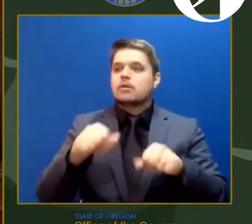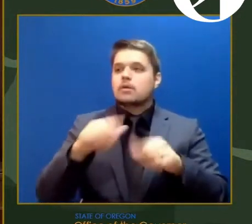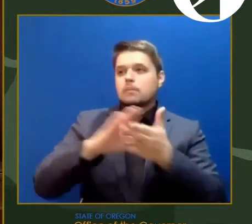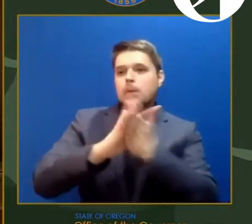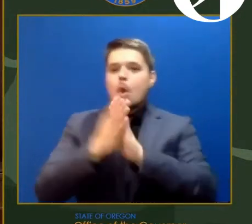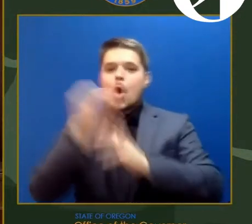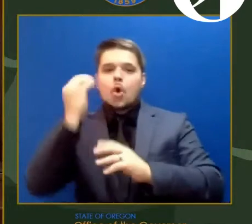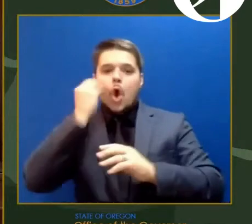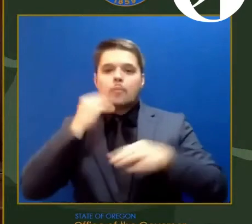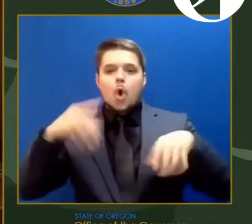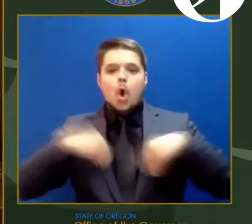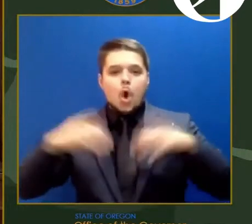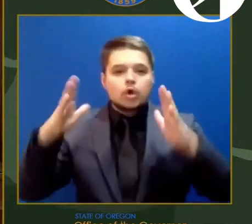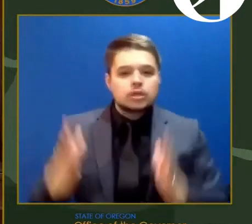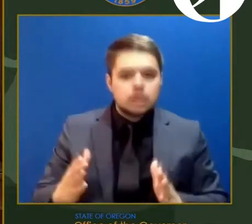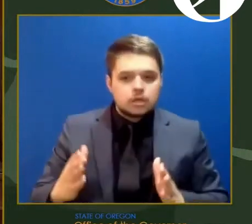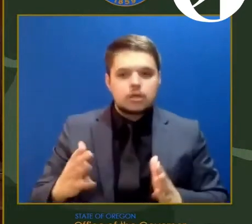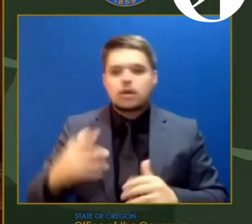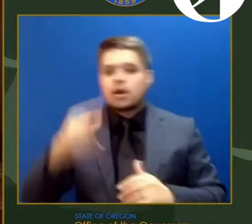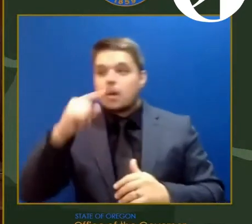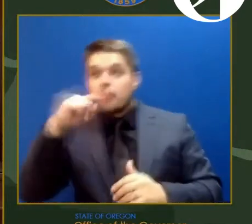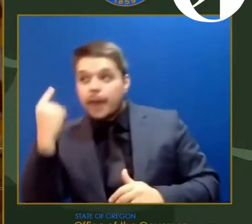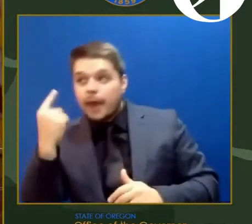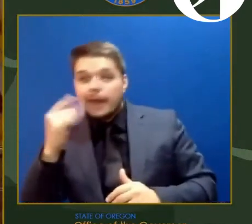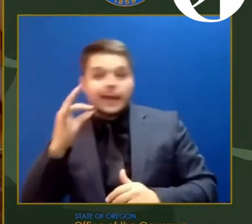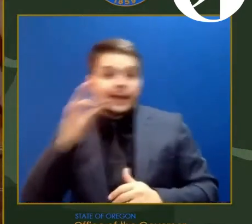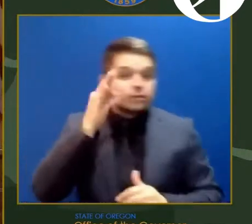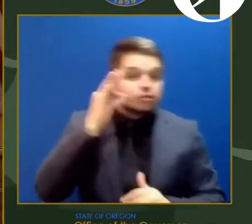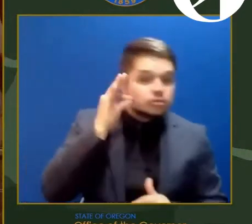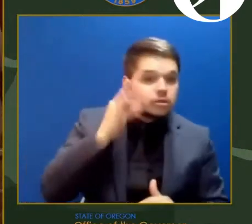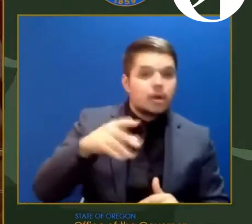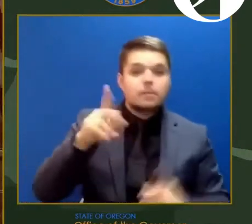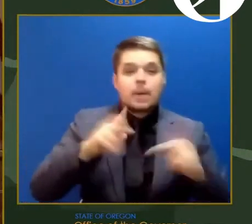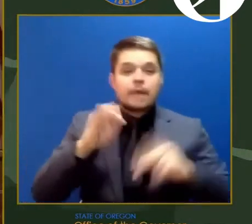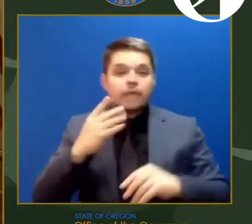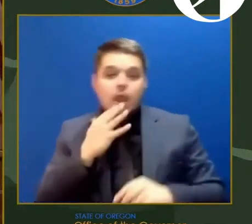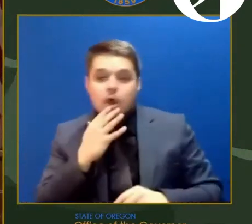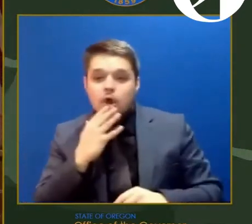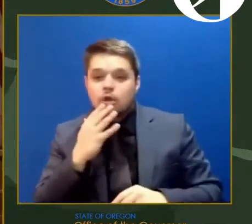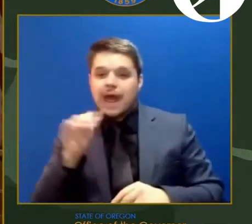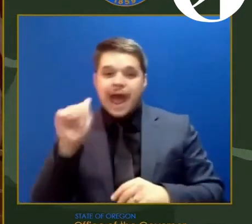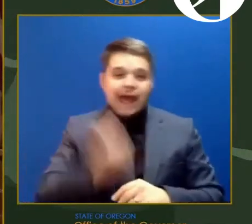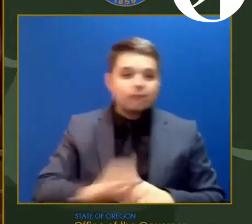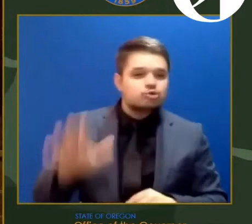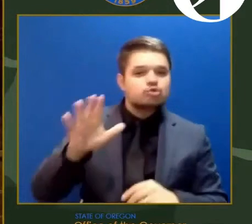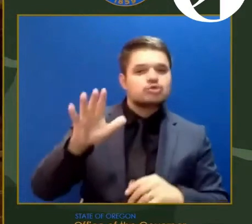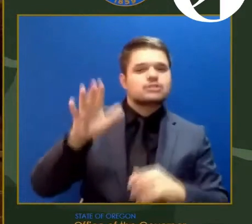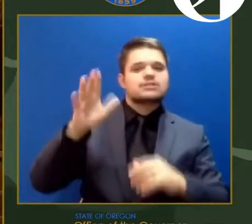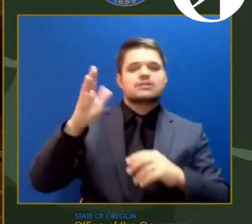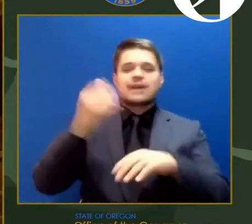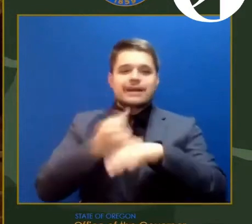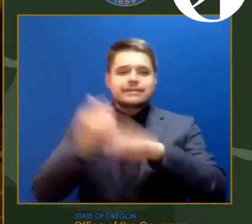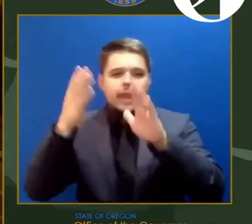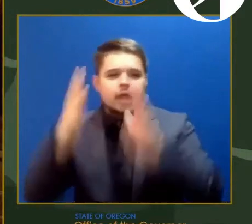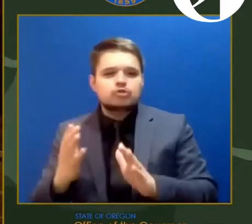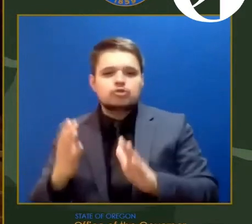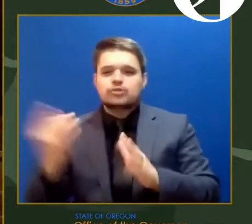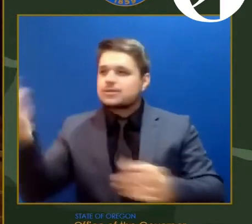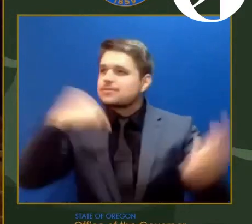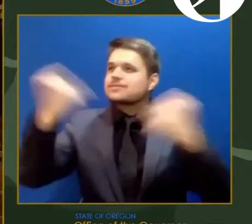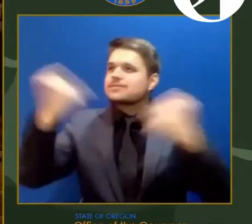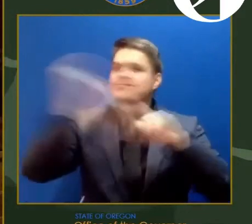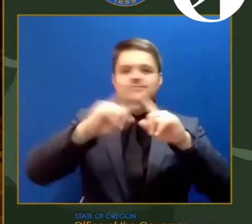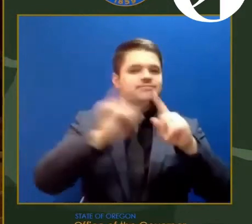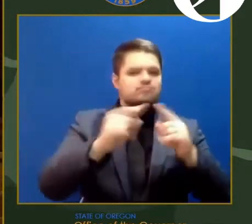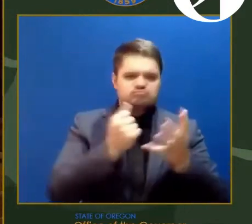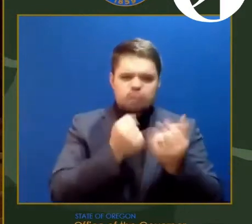Latina, Latinx, Asian, Pacific Islander, Native American, and tribal communities, as well as adding